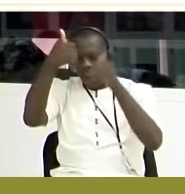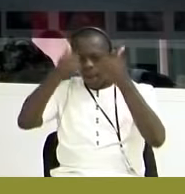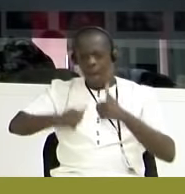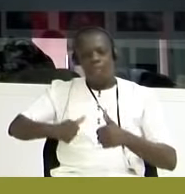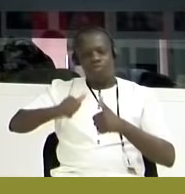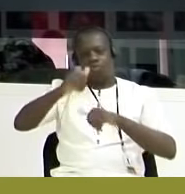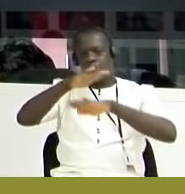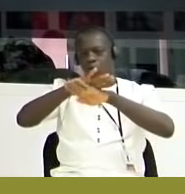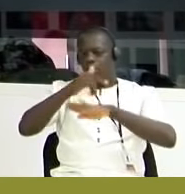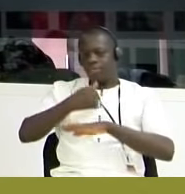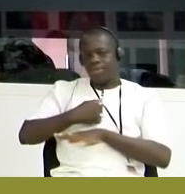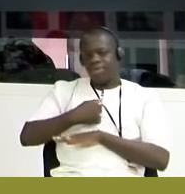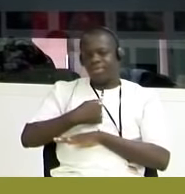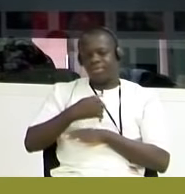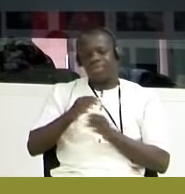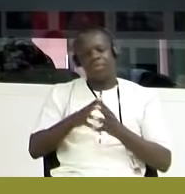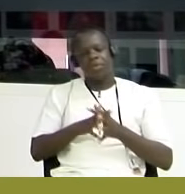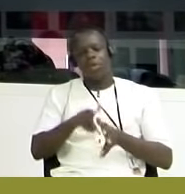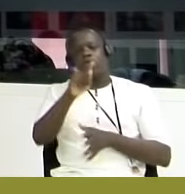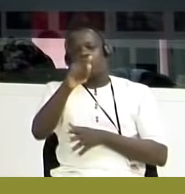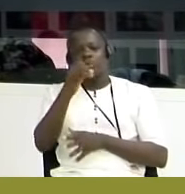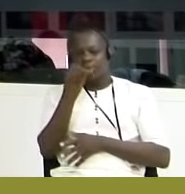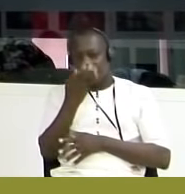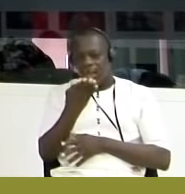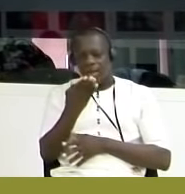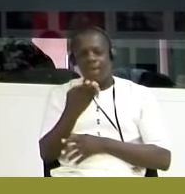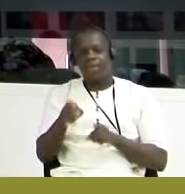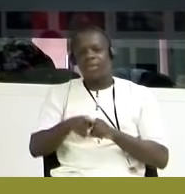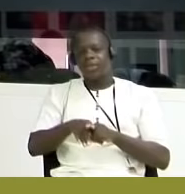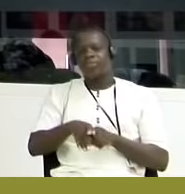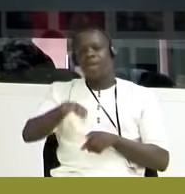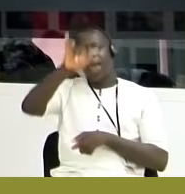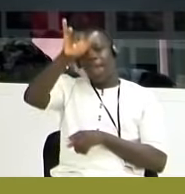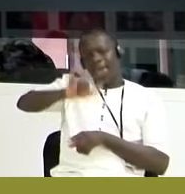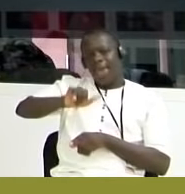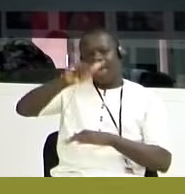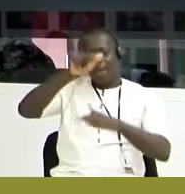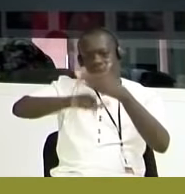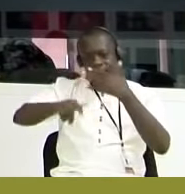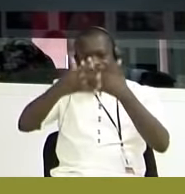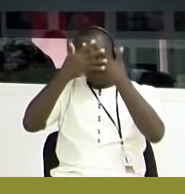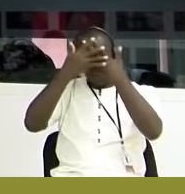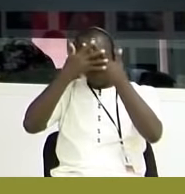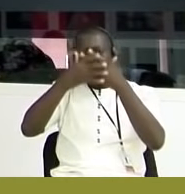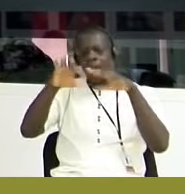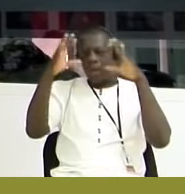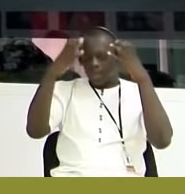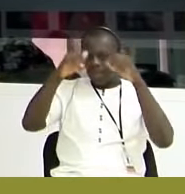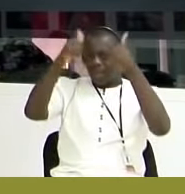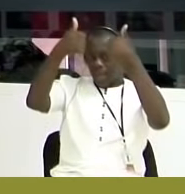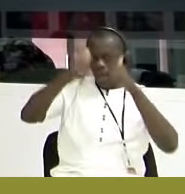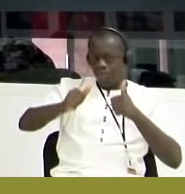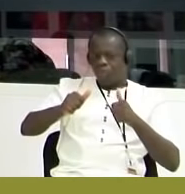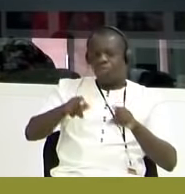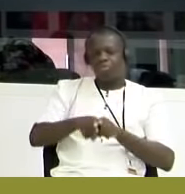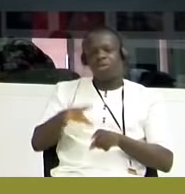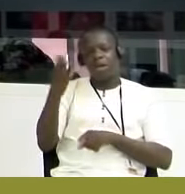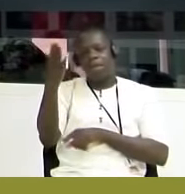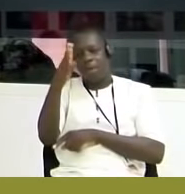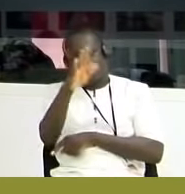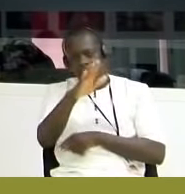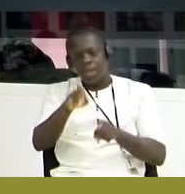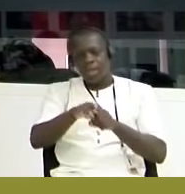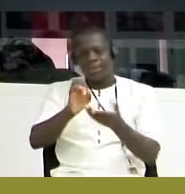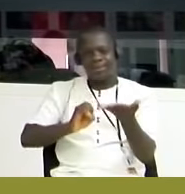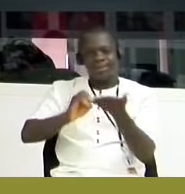this event took place a year into your detention? Yes. And thereafter, presumably, you were sent back to